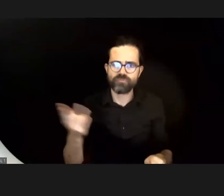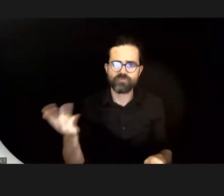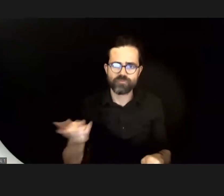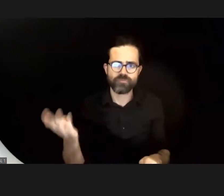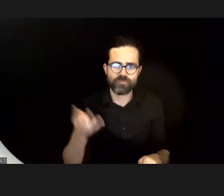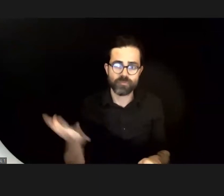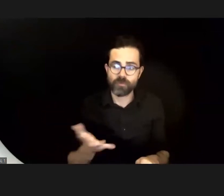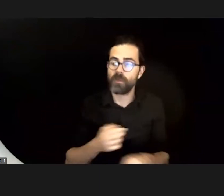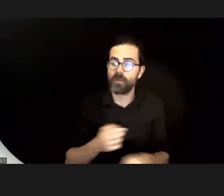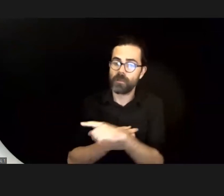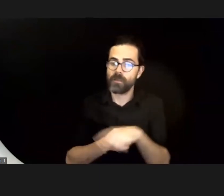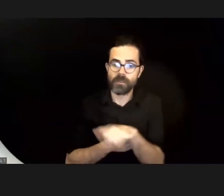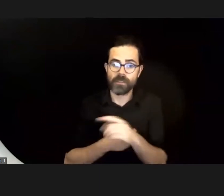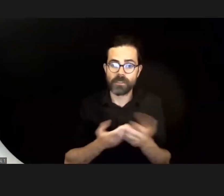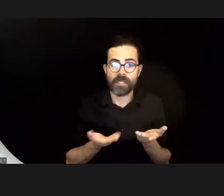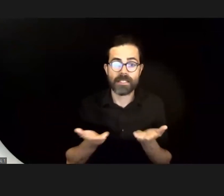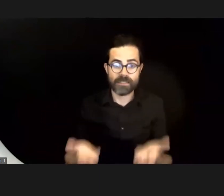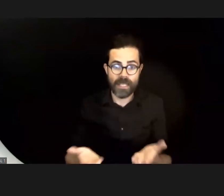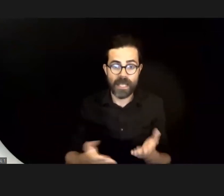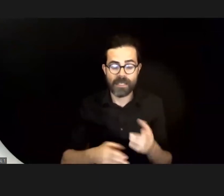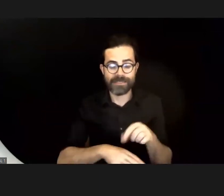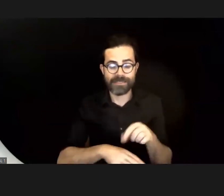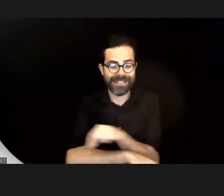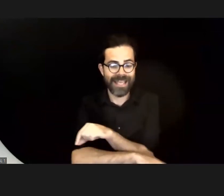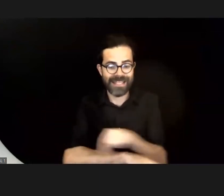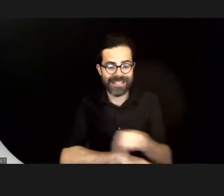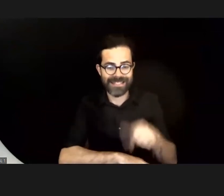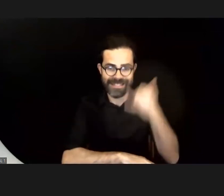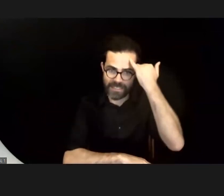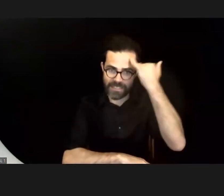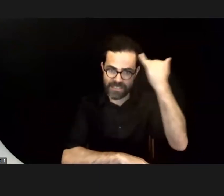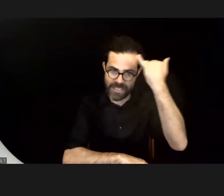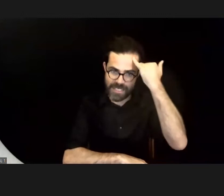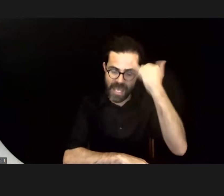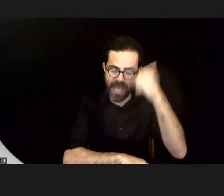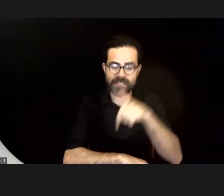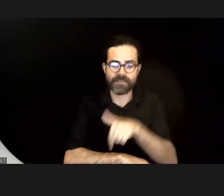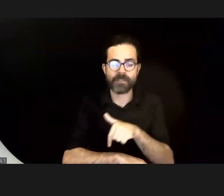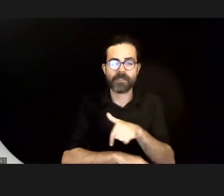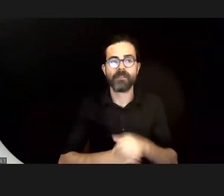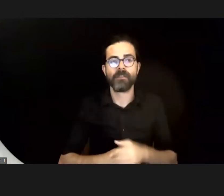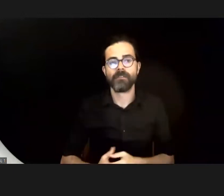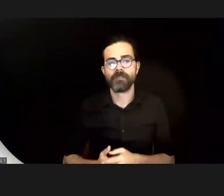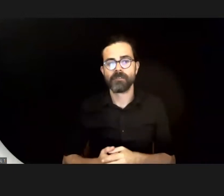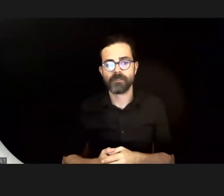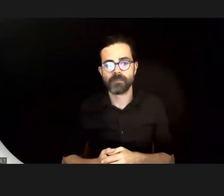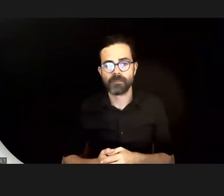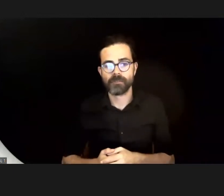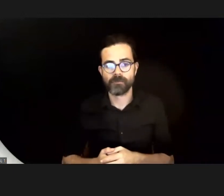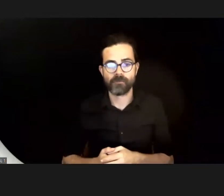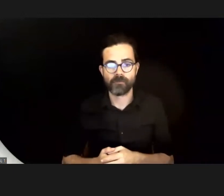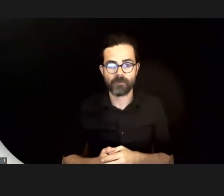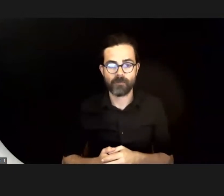the service design, the design of the service experience, we'll put that into